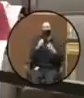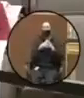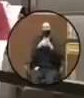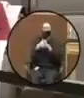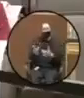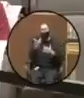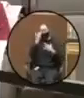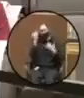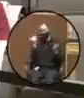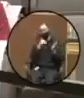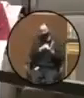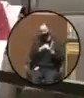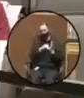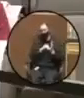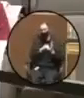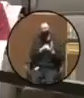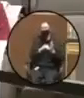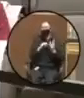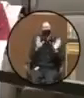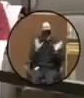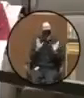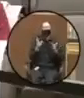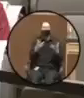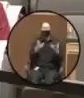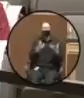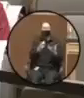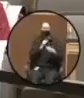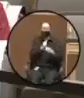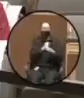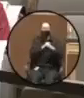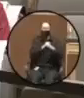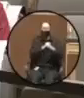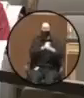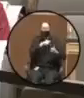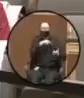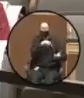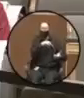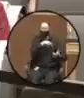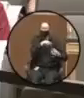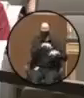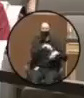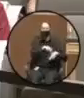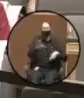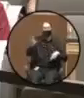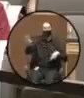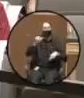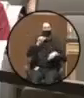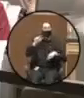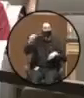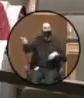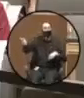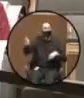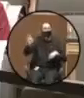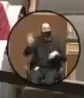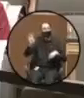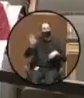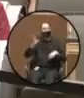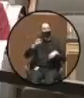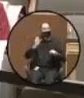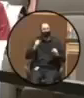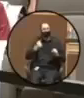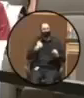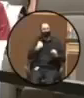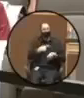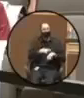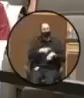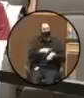They're not going to take care of the most vulnerable among us. It is not your turn. It is not your turn. Sir, May I have that time